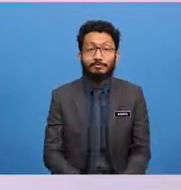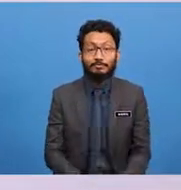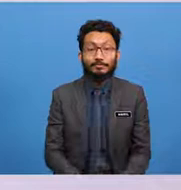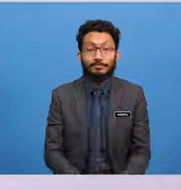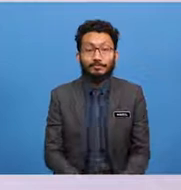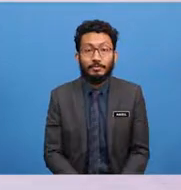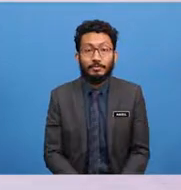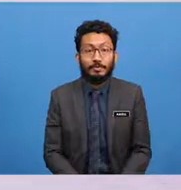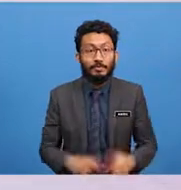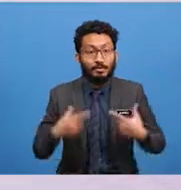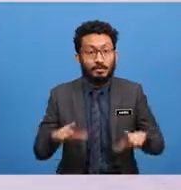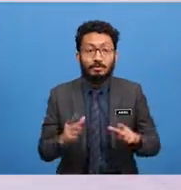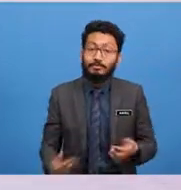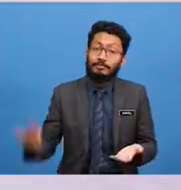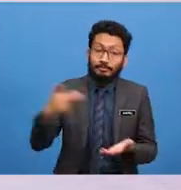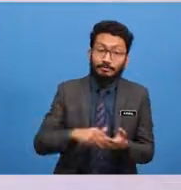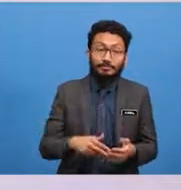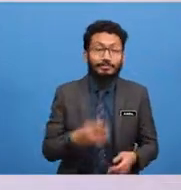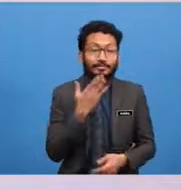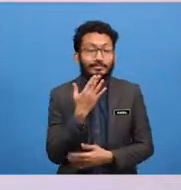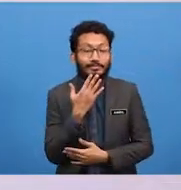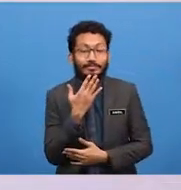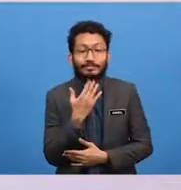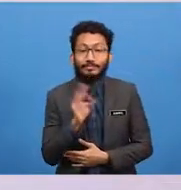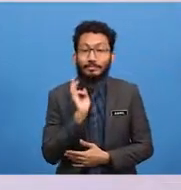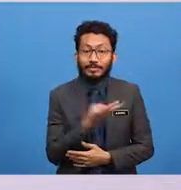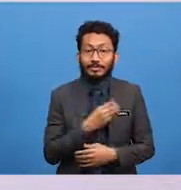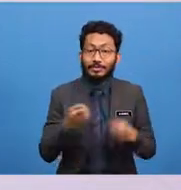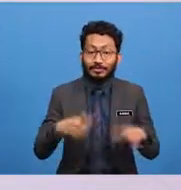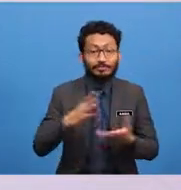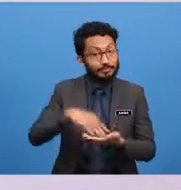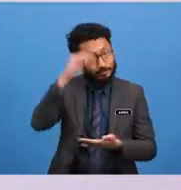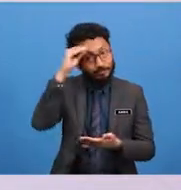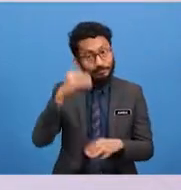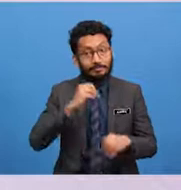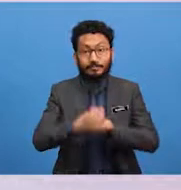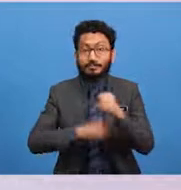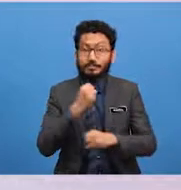Let's recall a few colors that we have learned in year one.